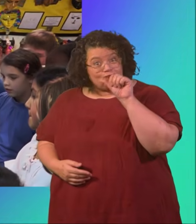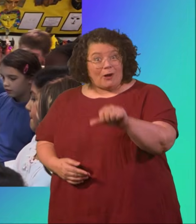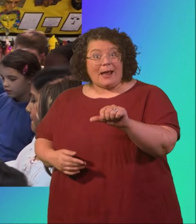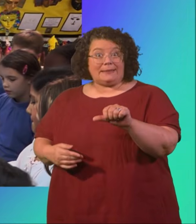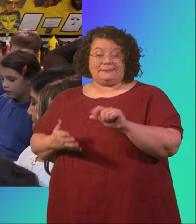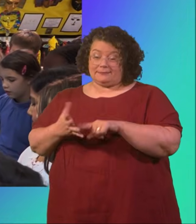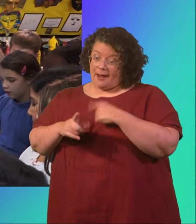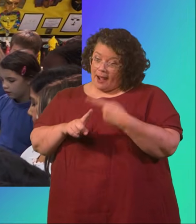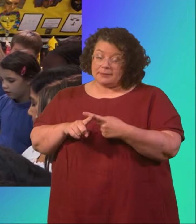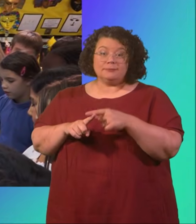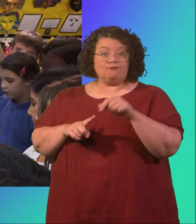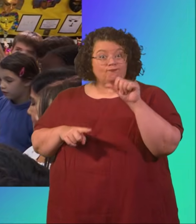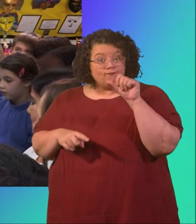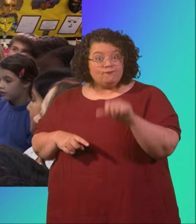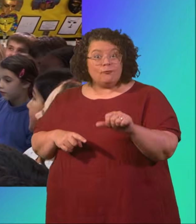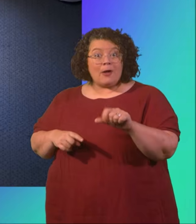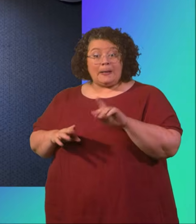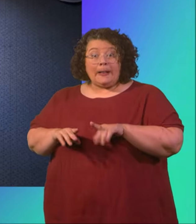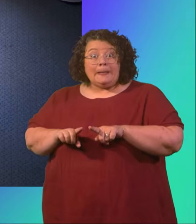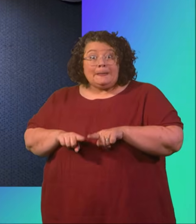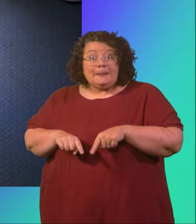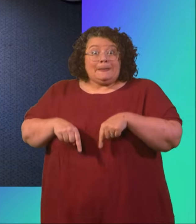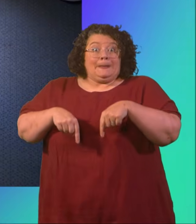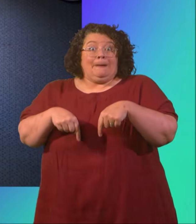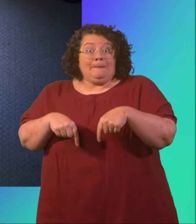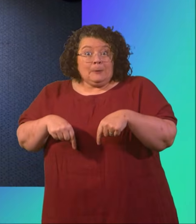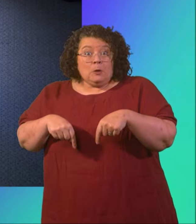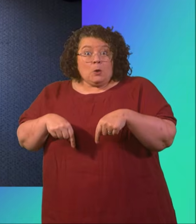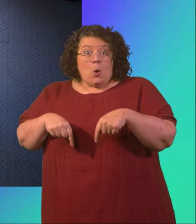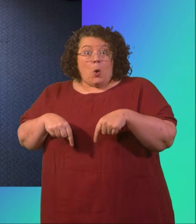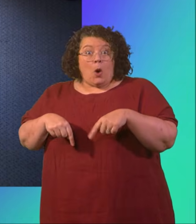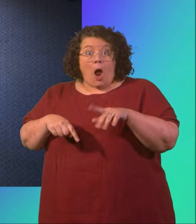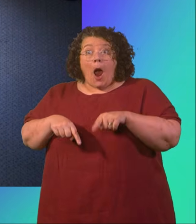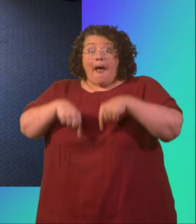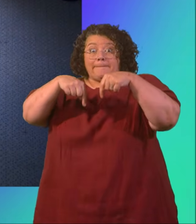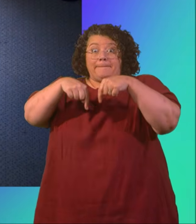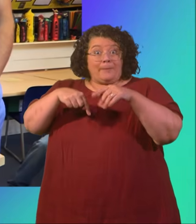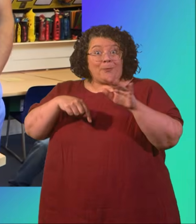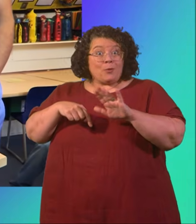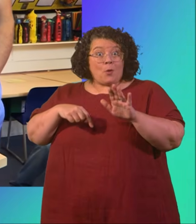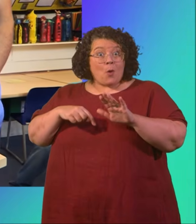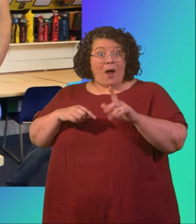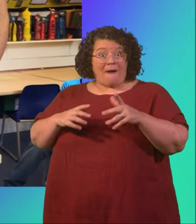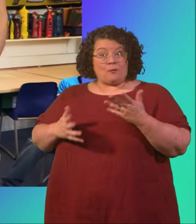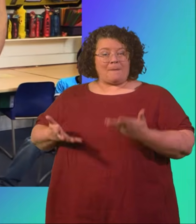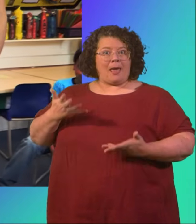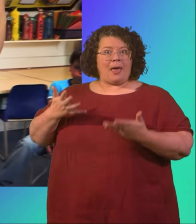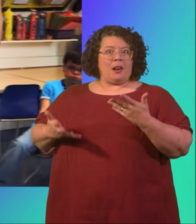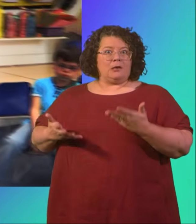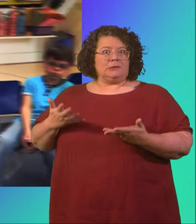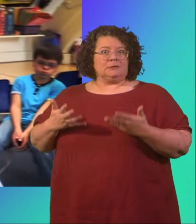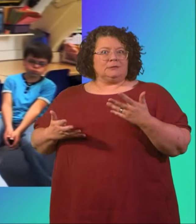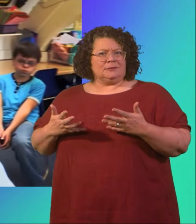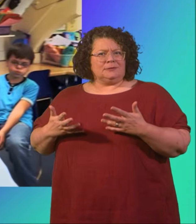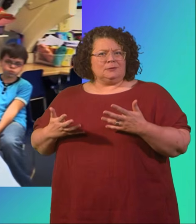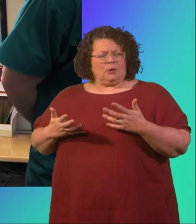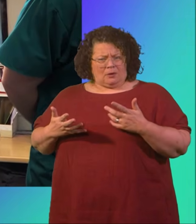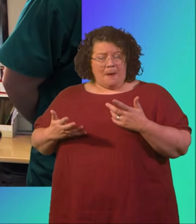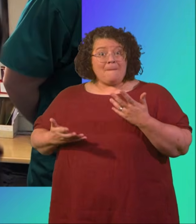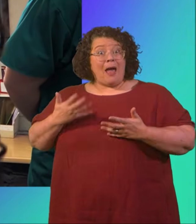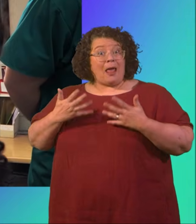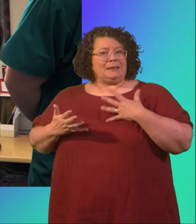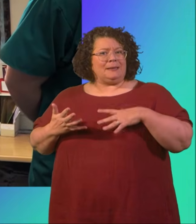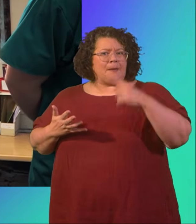absolutely right. When you go on tiptoes, it's not just your muscles pushing you upwards, which is easy. You've also got to balance. And to